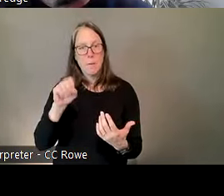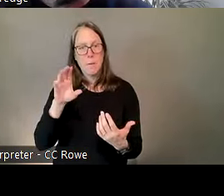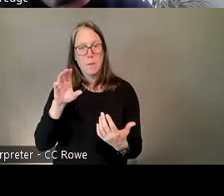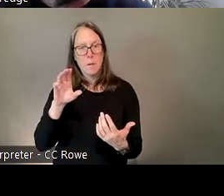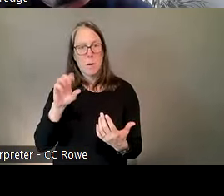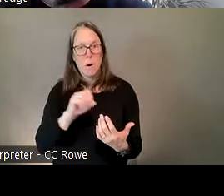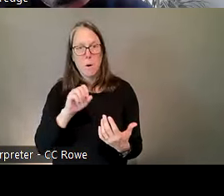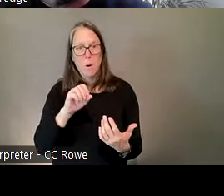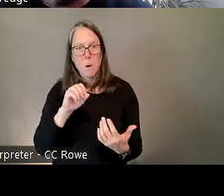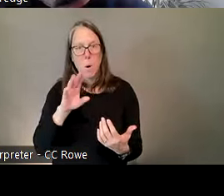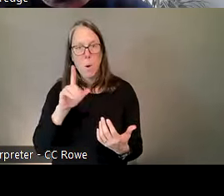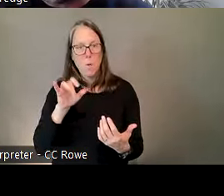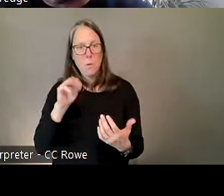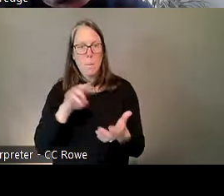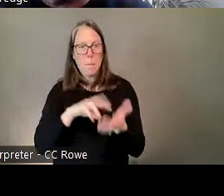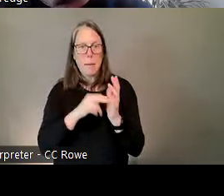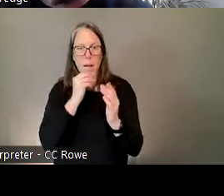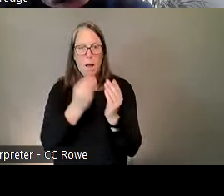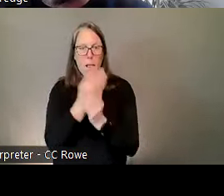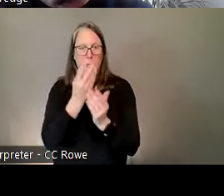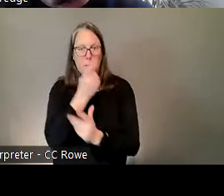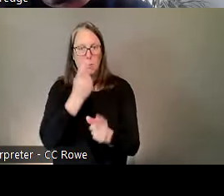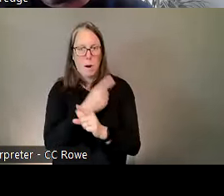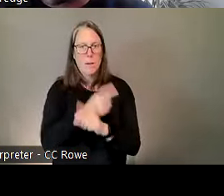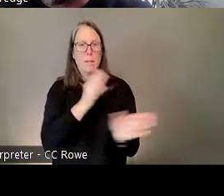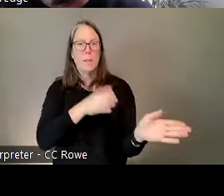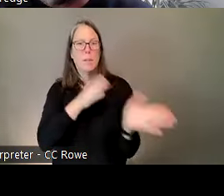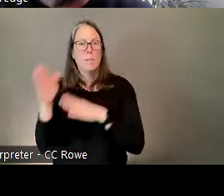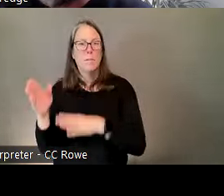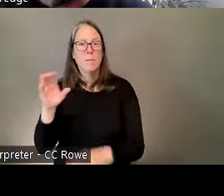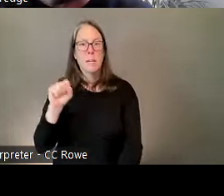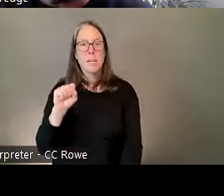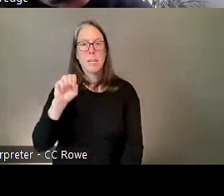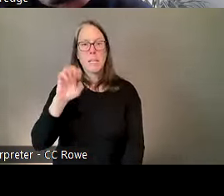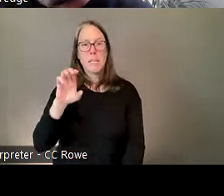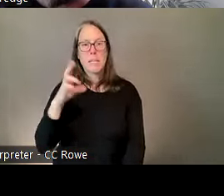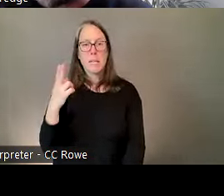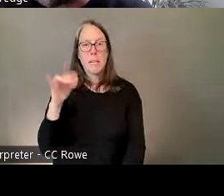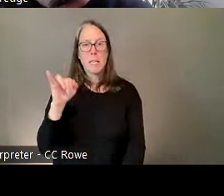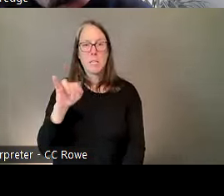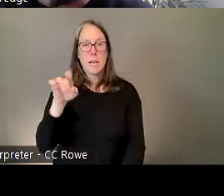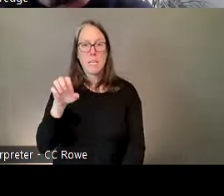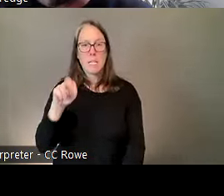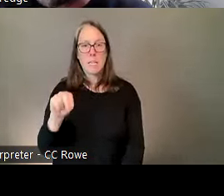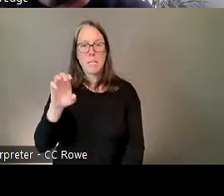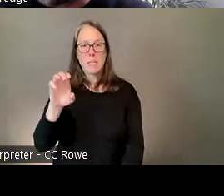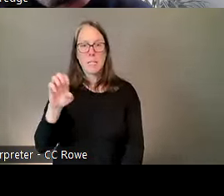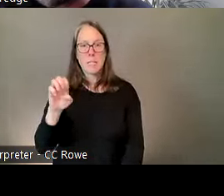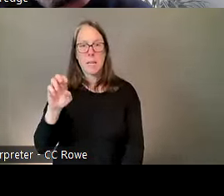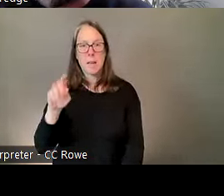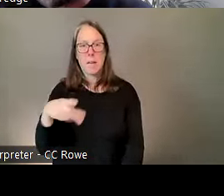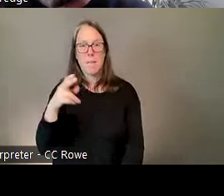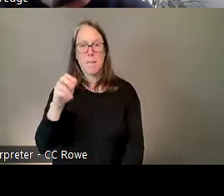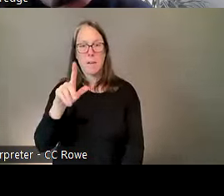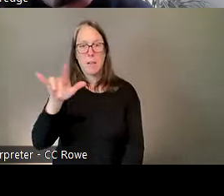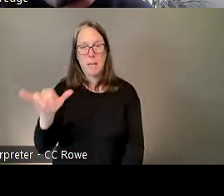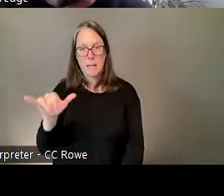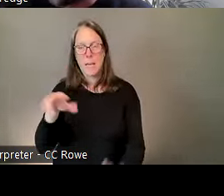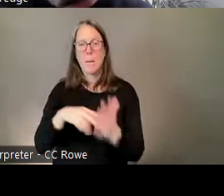which is a split in the brain, so a cleft. And this one's more complicated, but basically there's too much fluid in the back